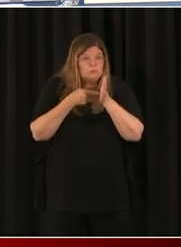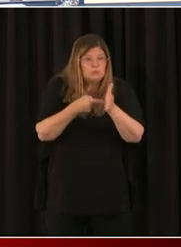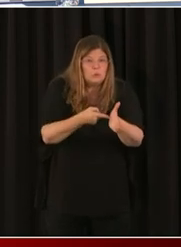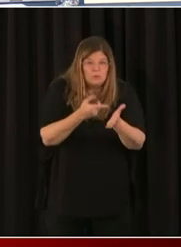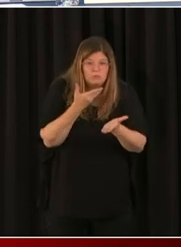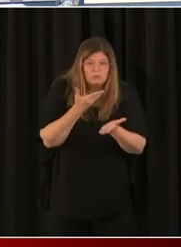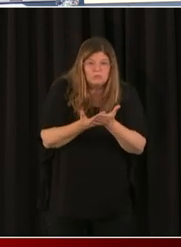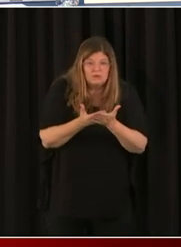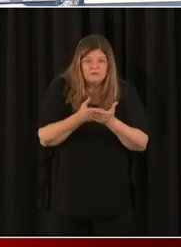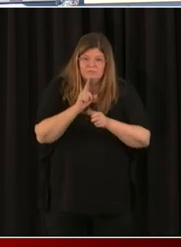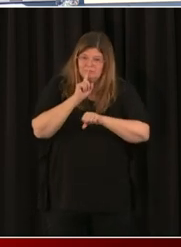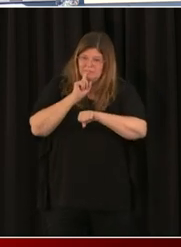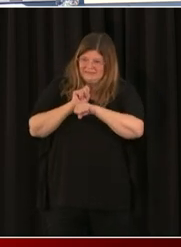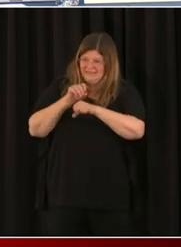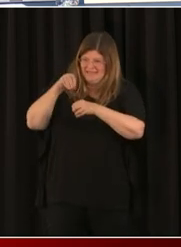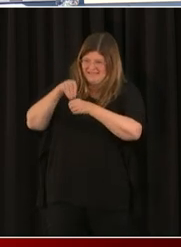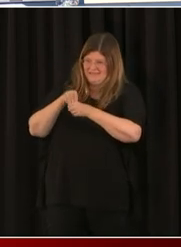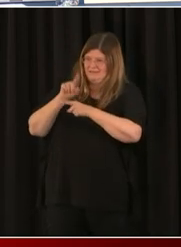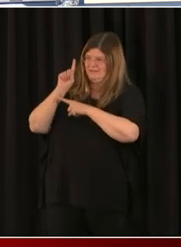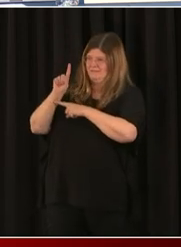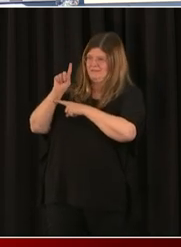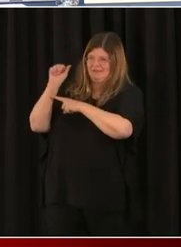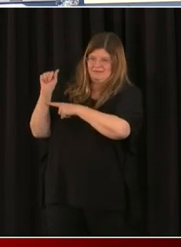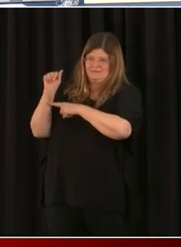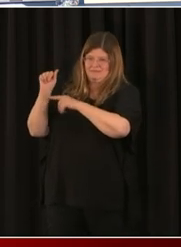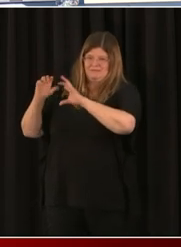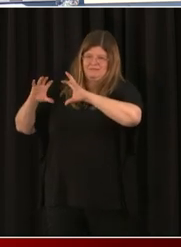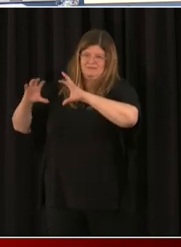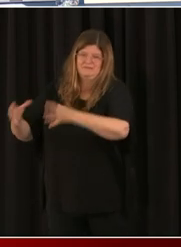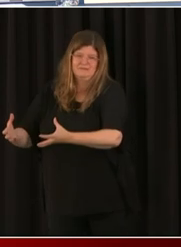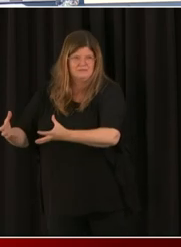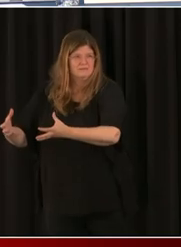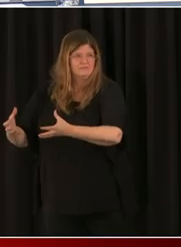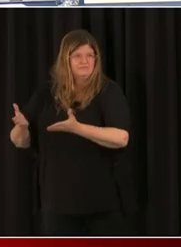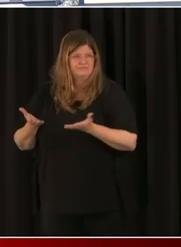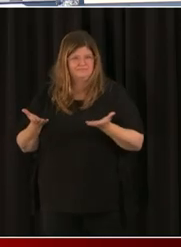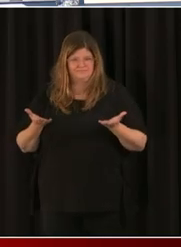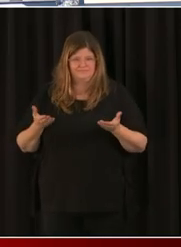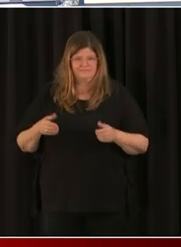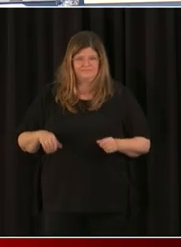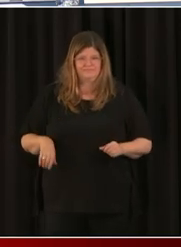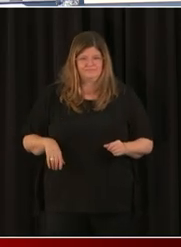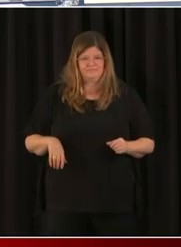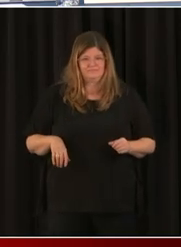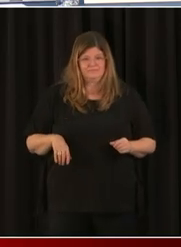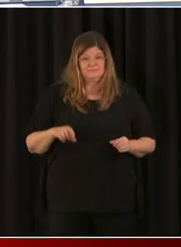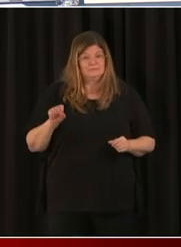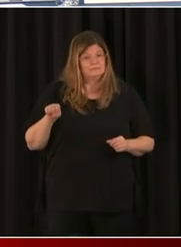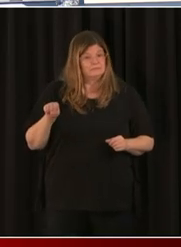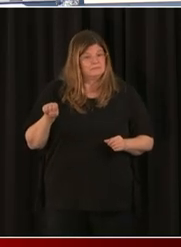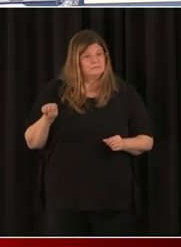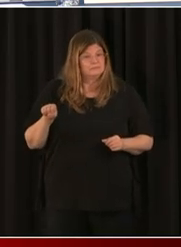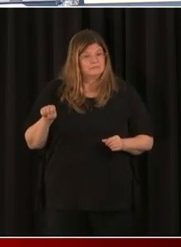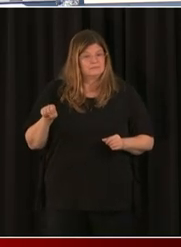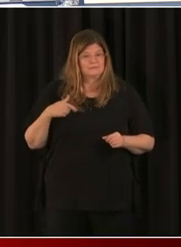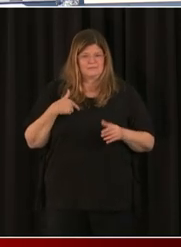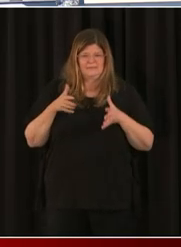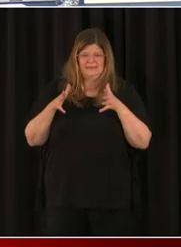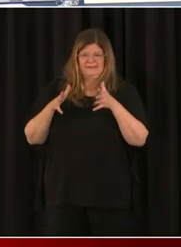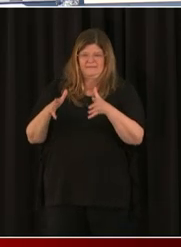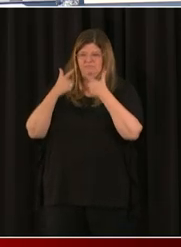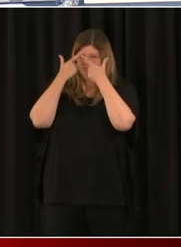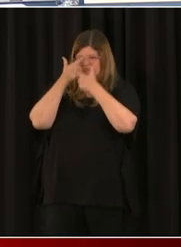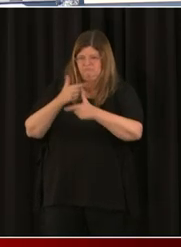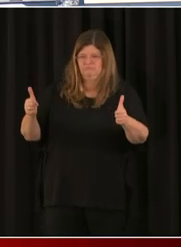early in the system and you'll get there, or why so far people are not being asked for any documentation. Sure. So we leave it to the